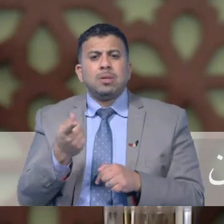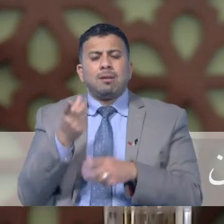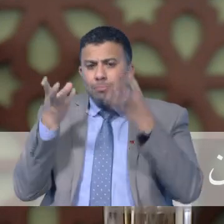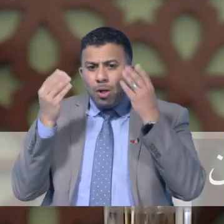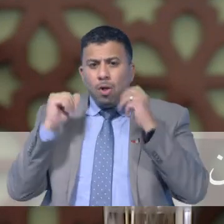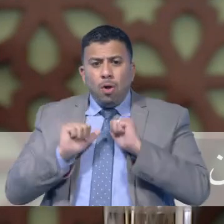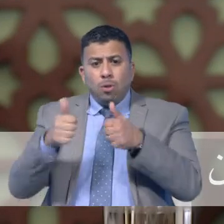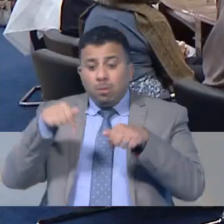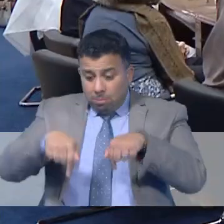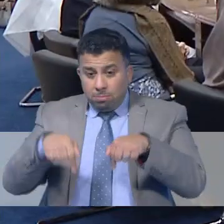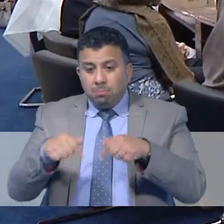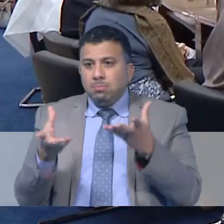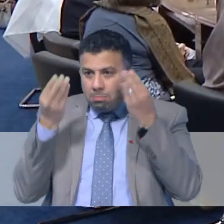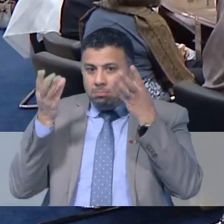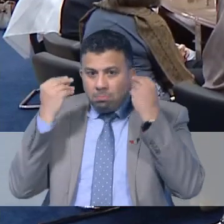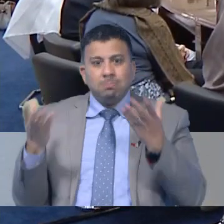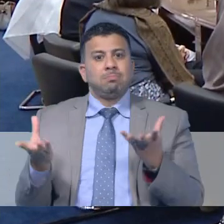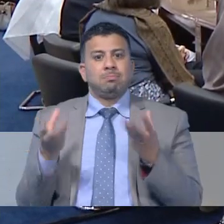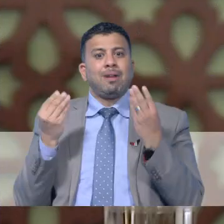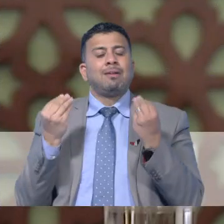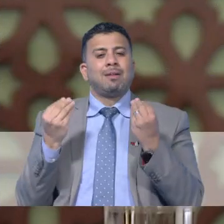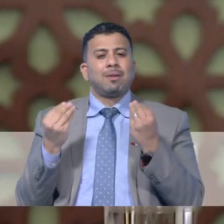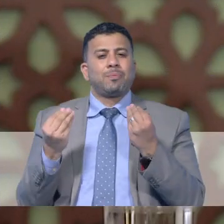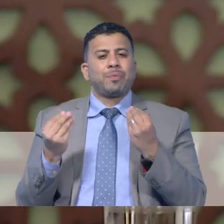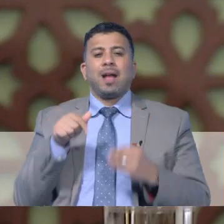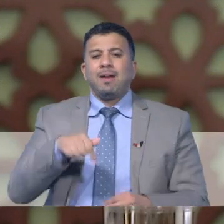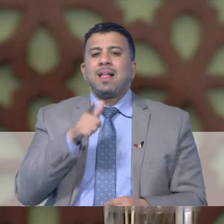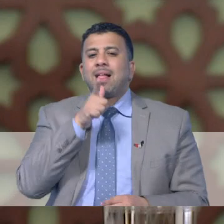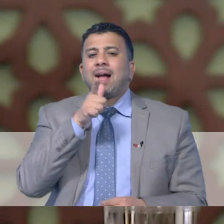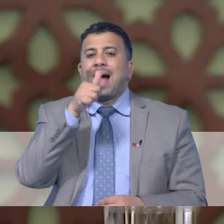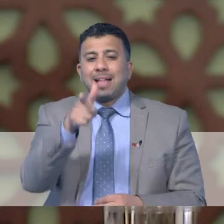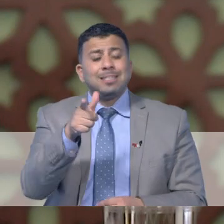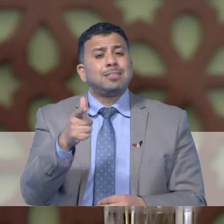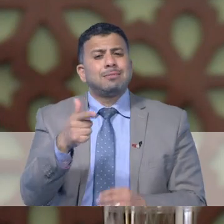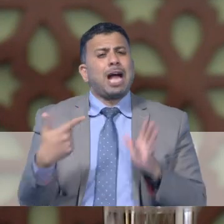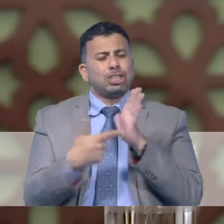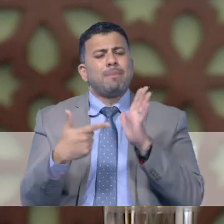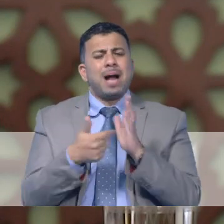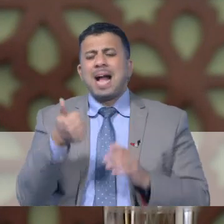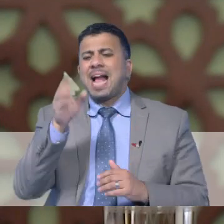come here also. Exeter, of course,